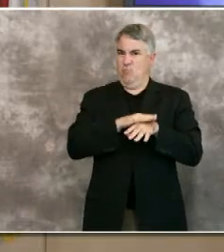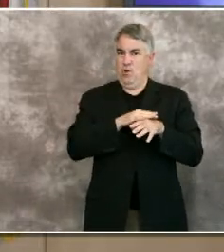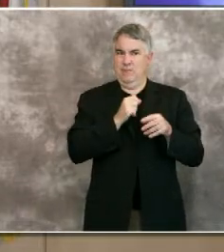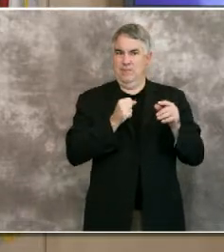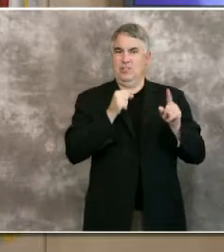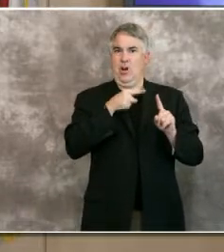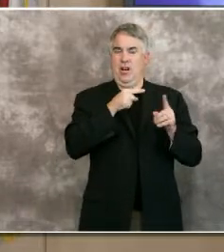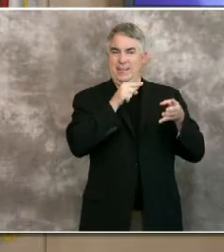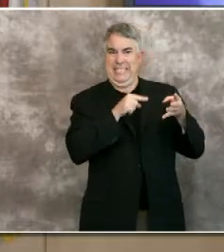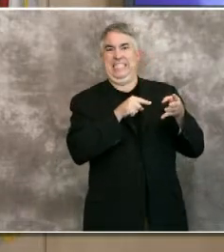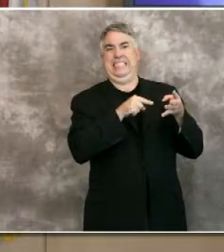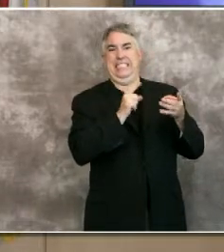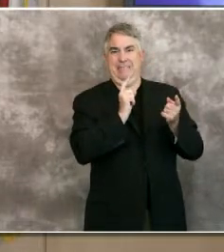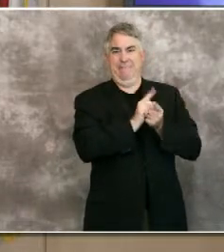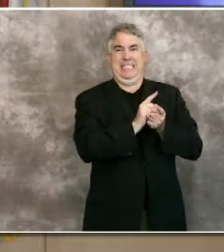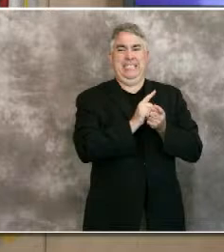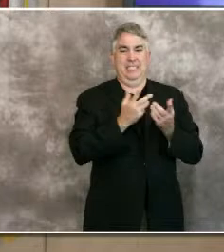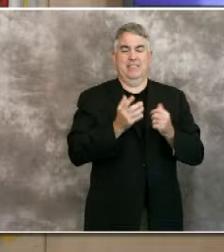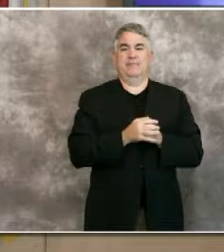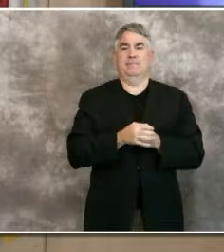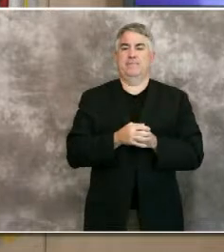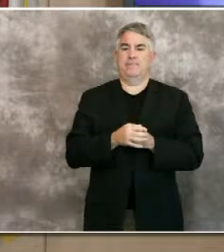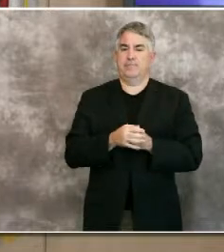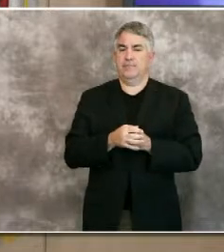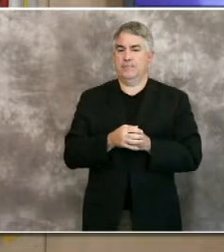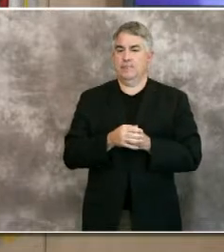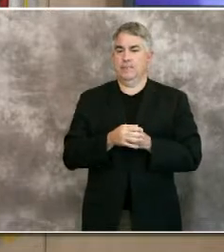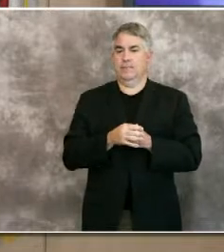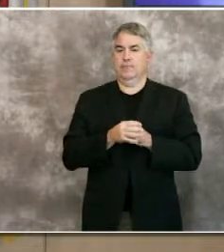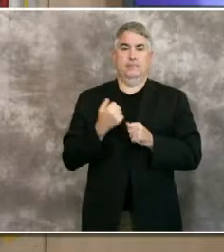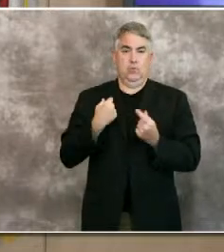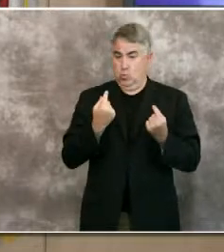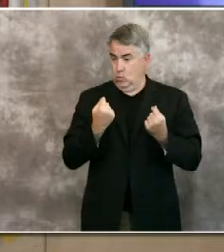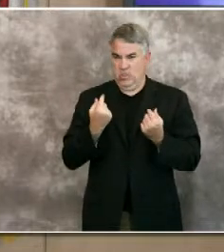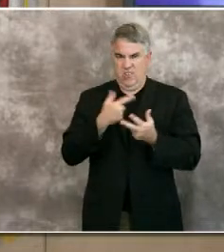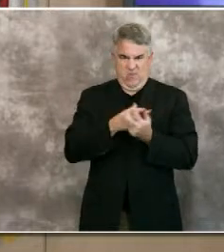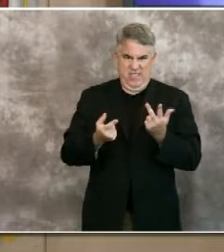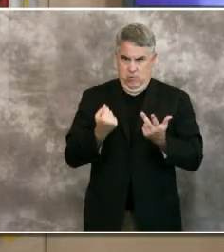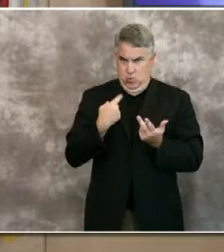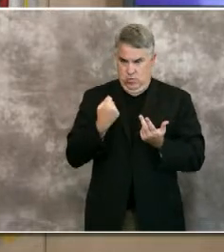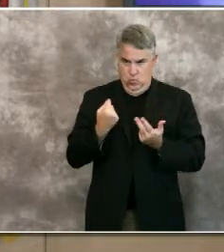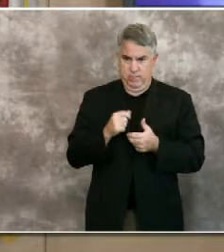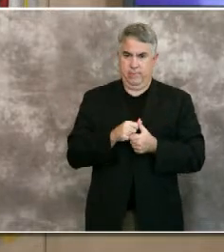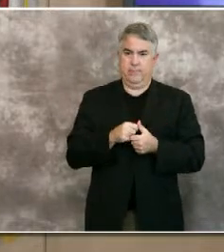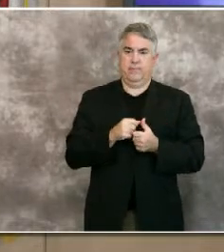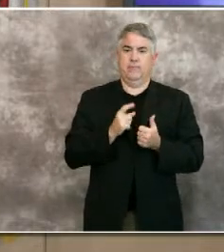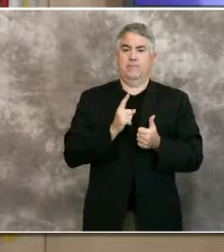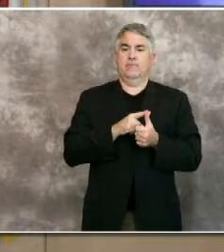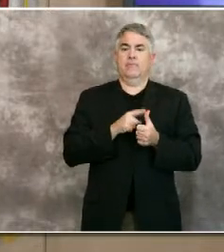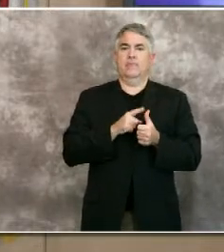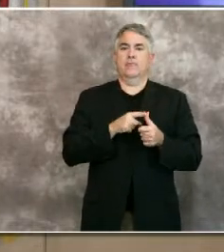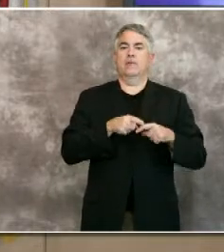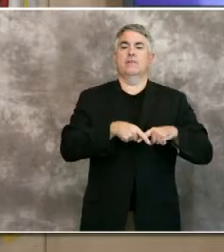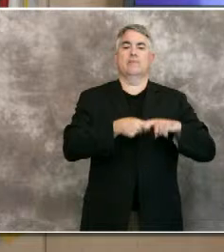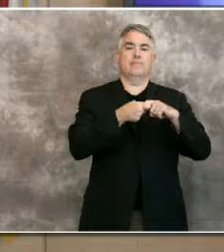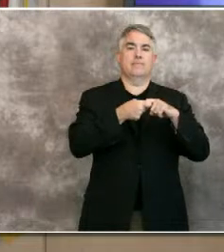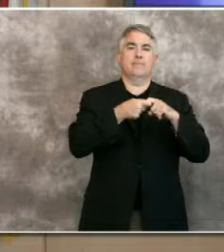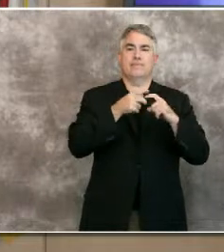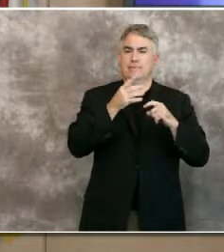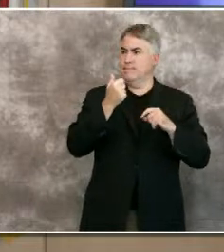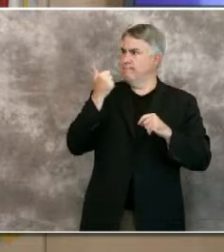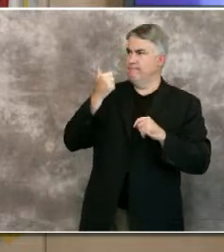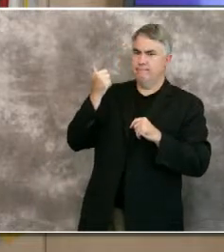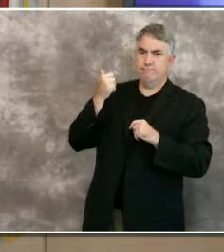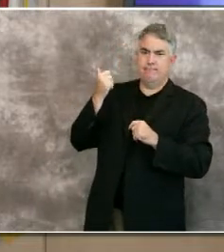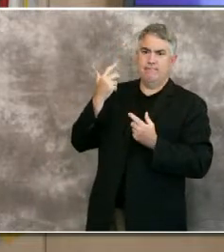3 actions. First off, we are going to pause on any implementation of future guidance from the state of California